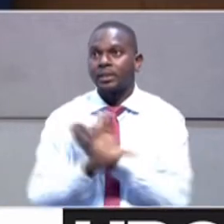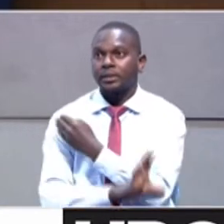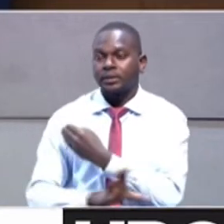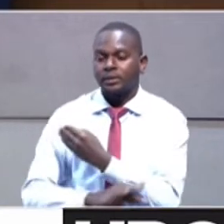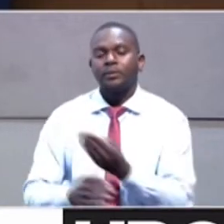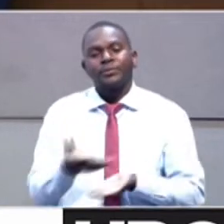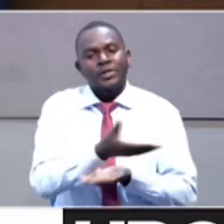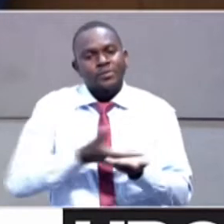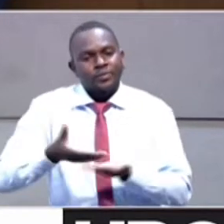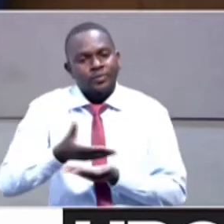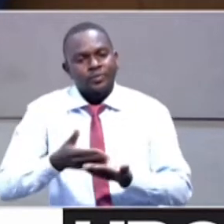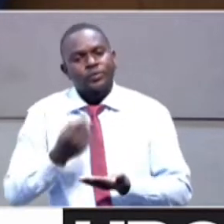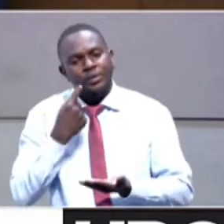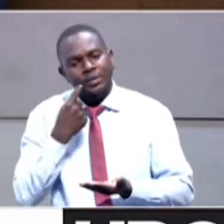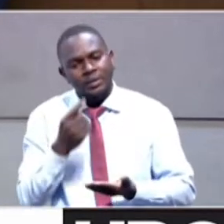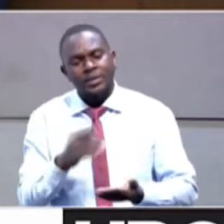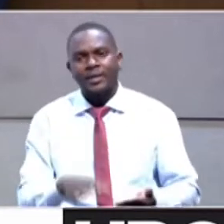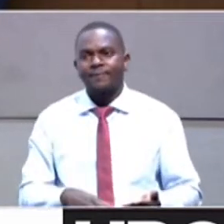to talk to them, to get their impression